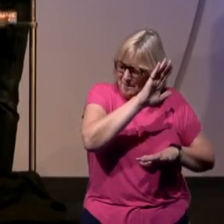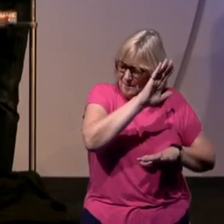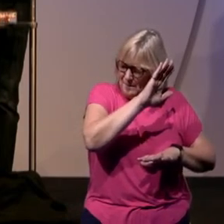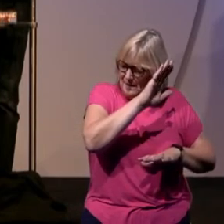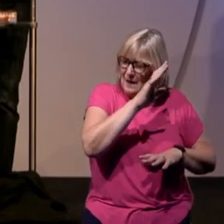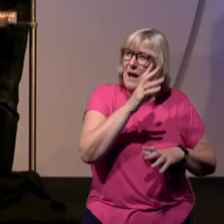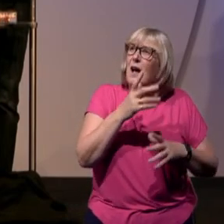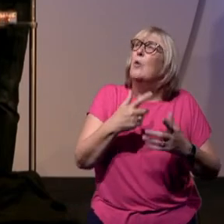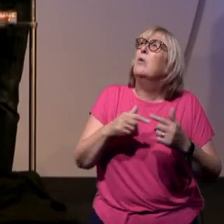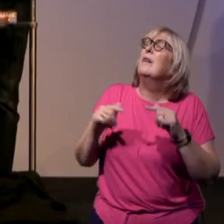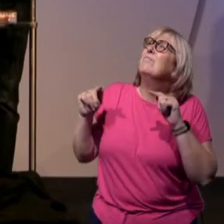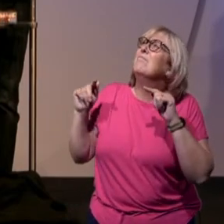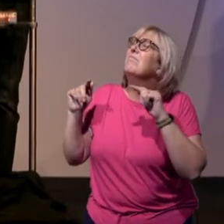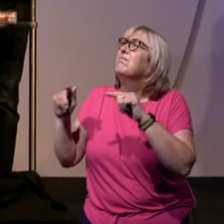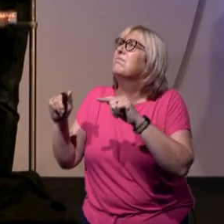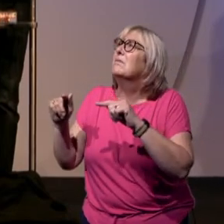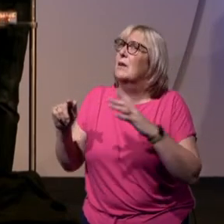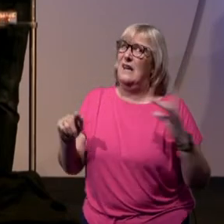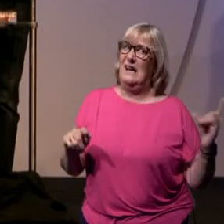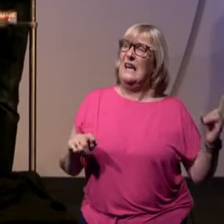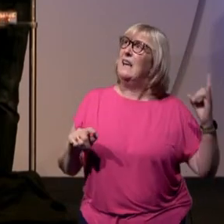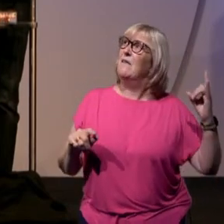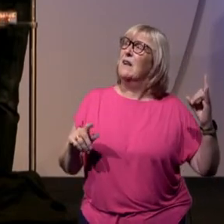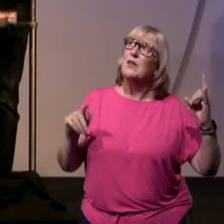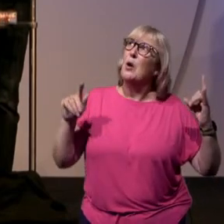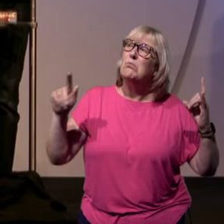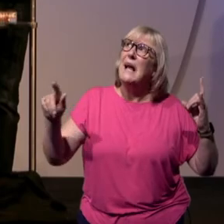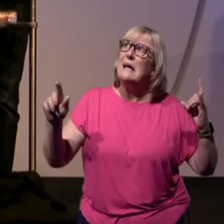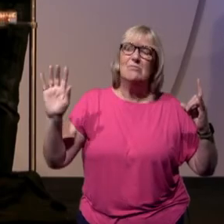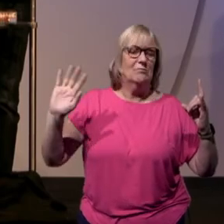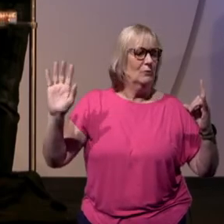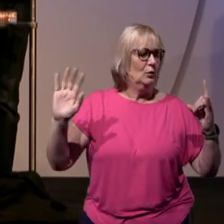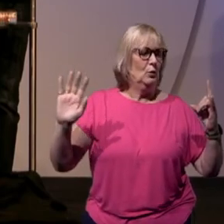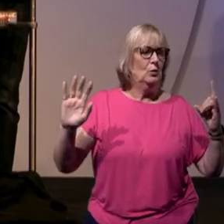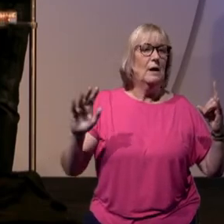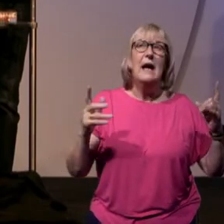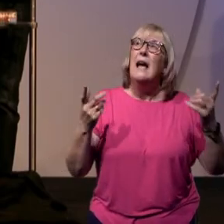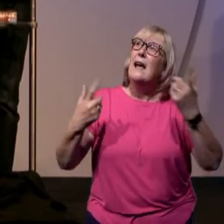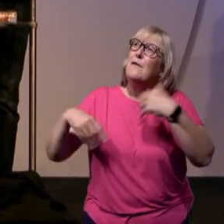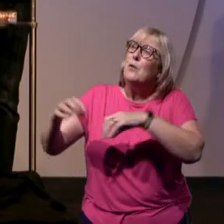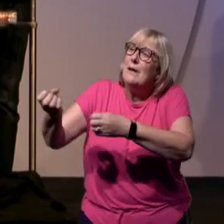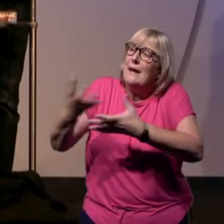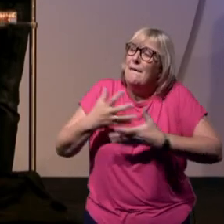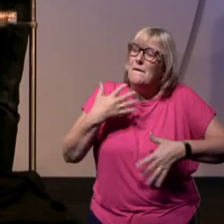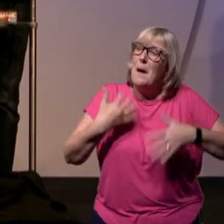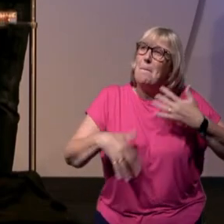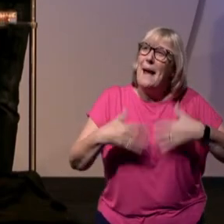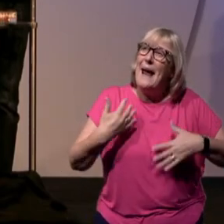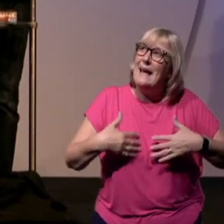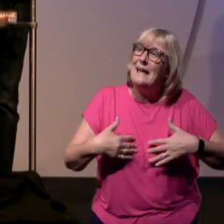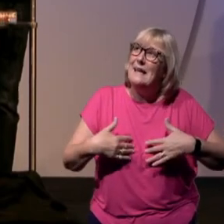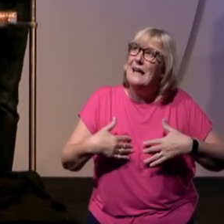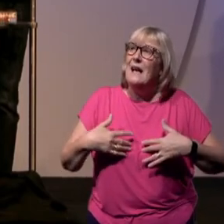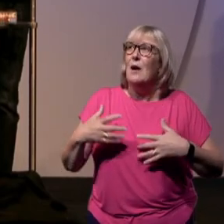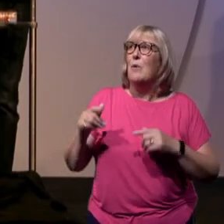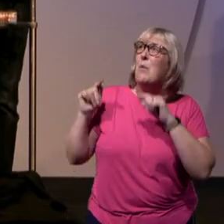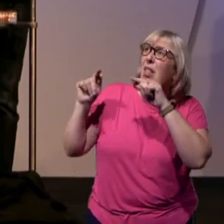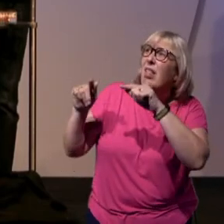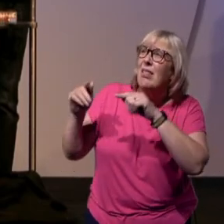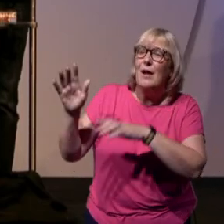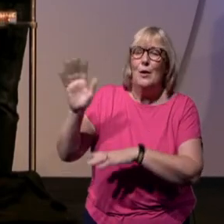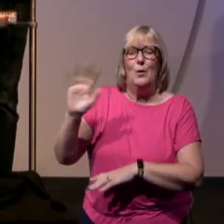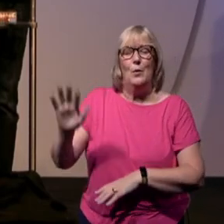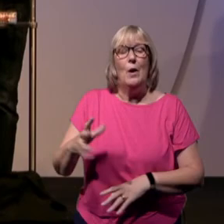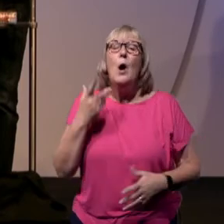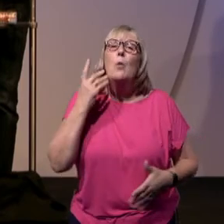Would we never blame you for evil, even if you cause us pain? We came into this world with nothing, and